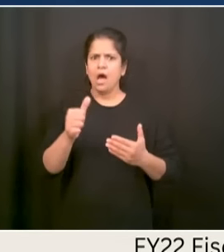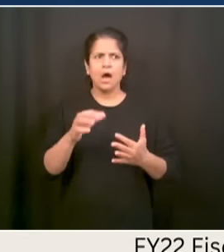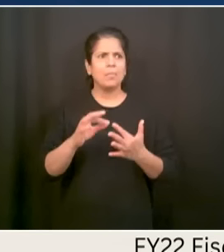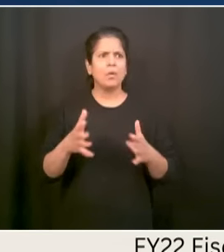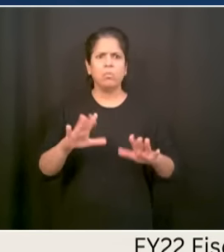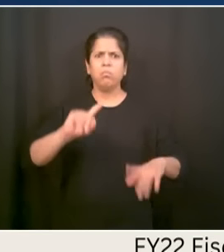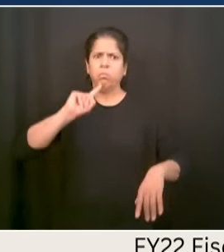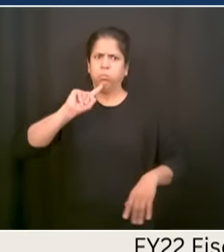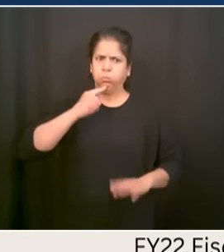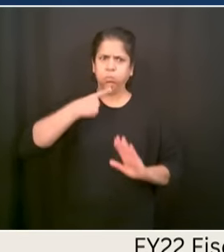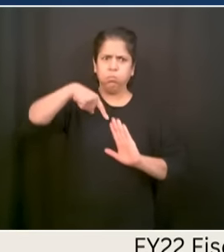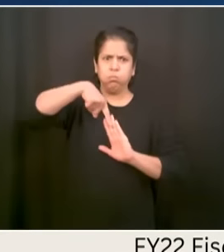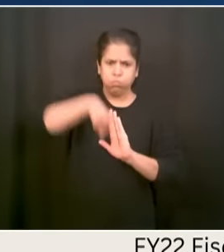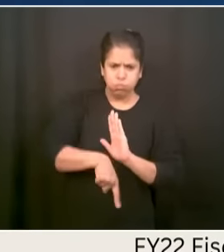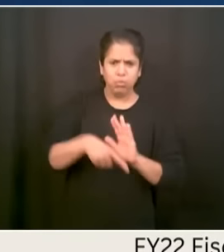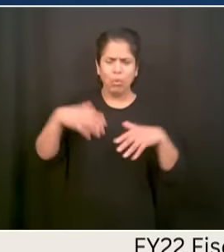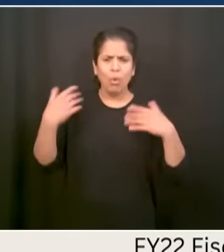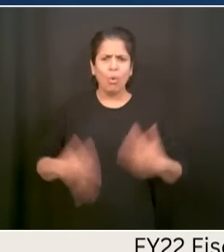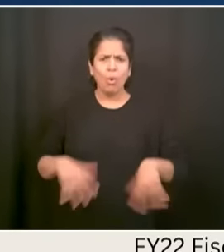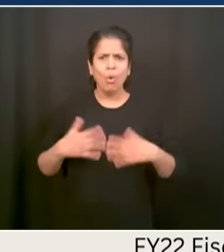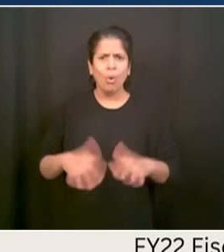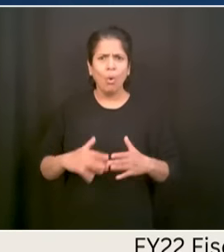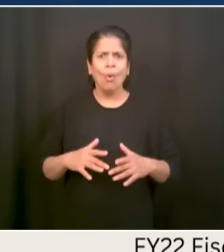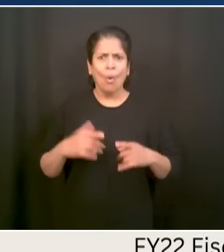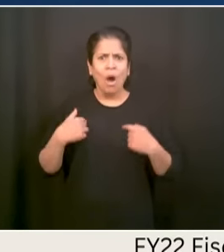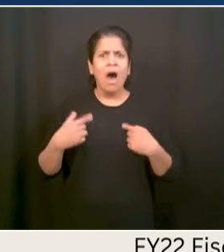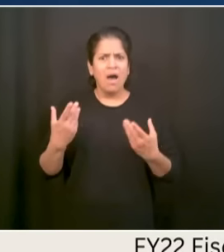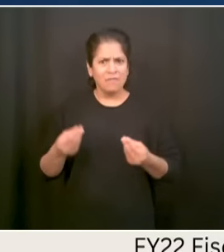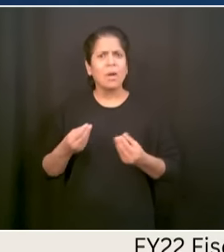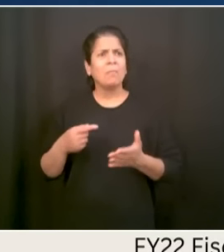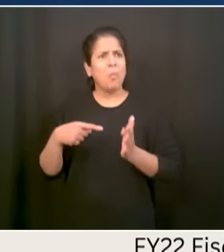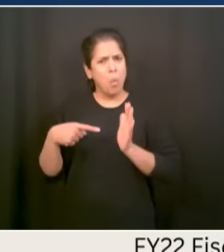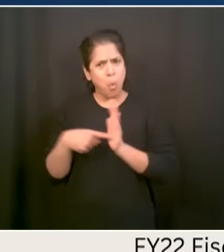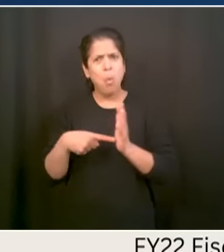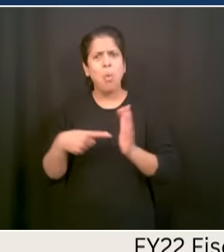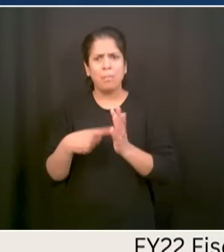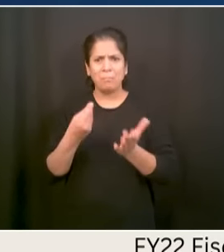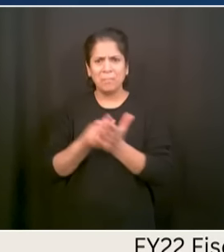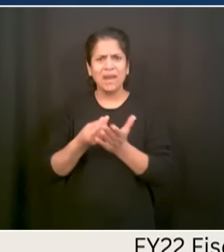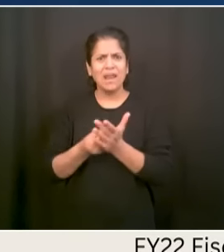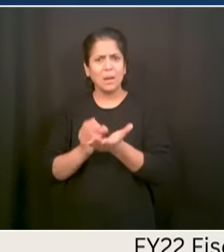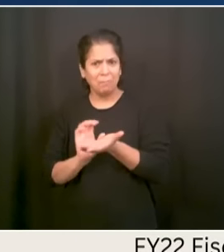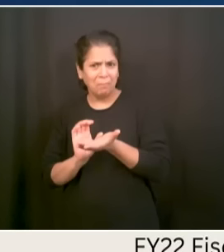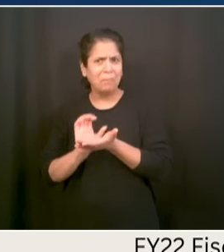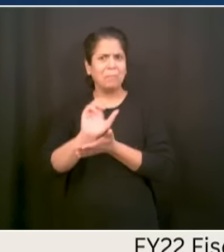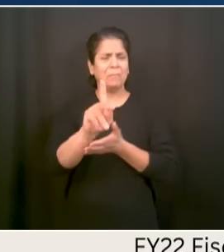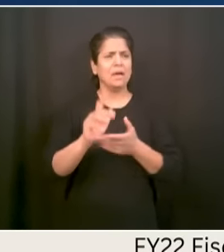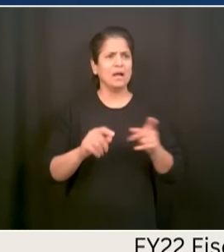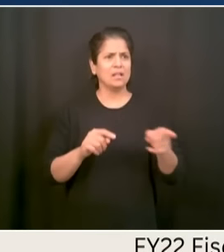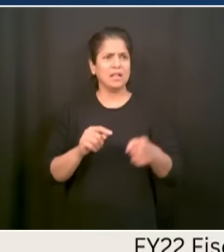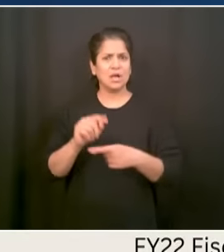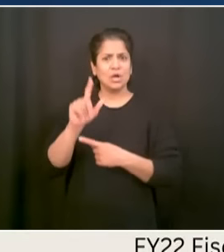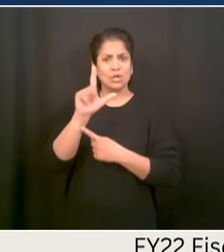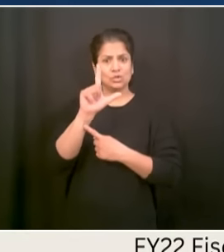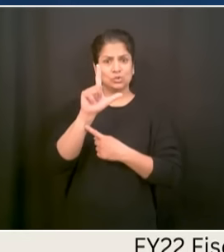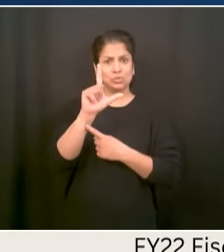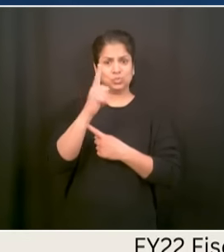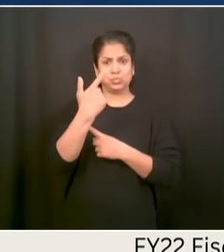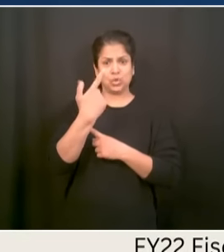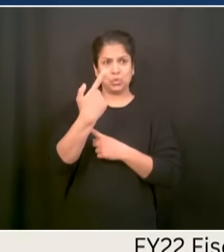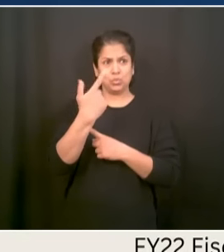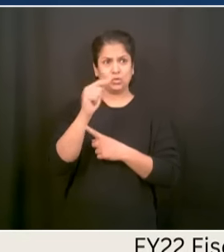Let's talk about the state and city imbalance. In fiscal year 2022, New York City sent